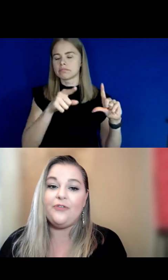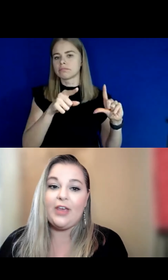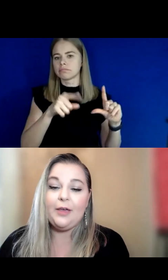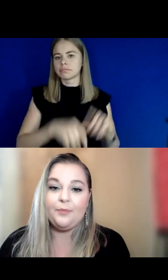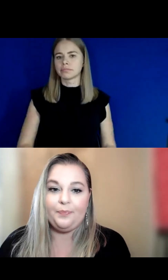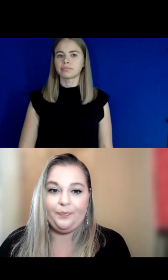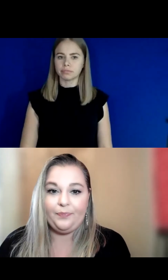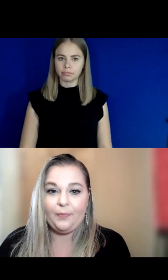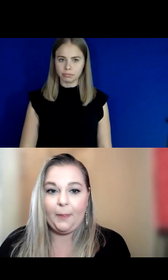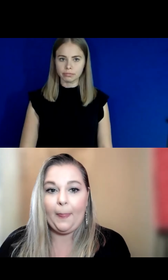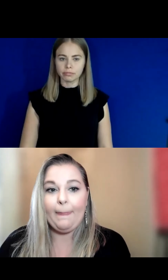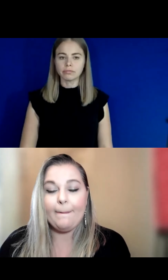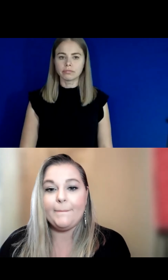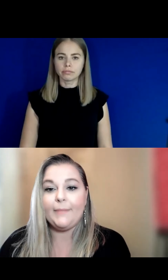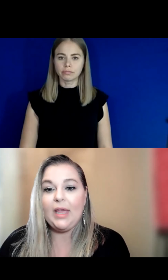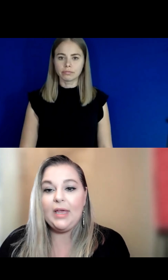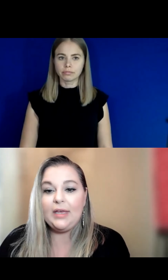engage@aging.ca.gov.